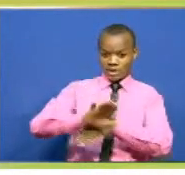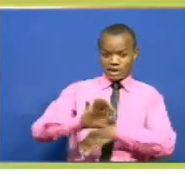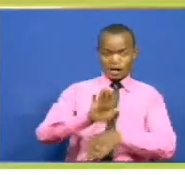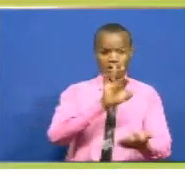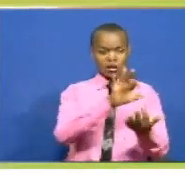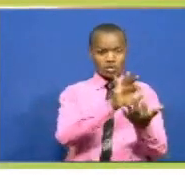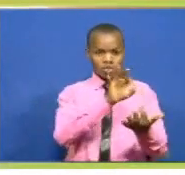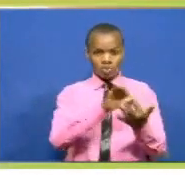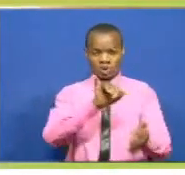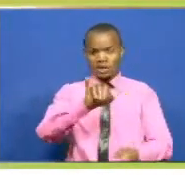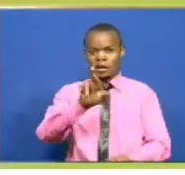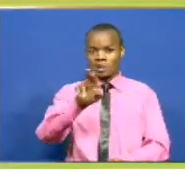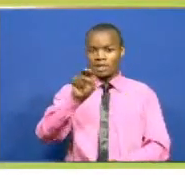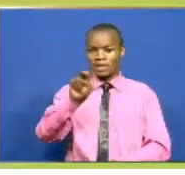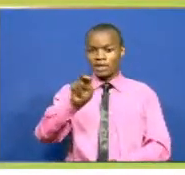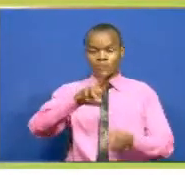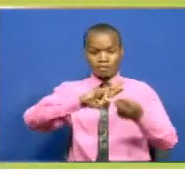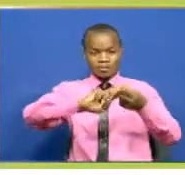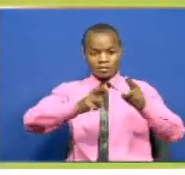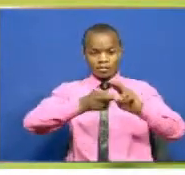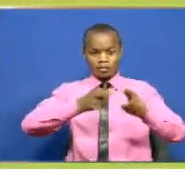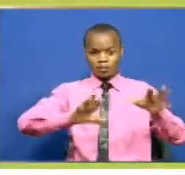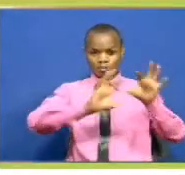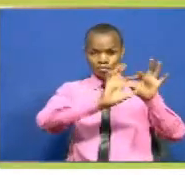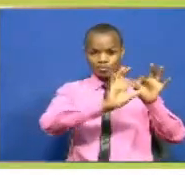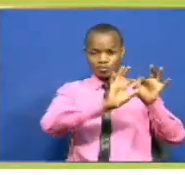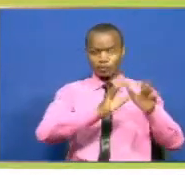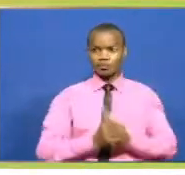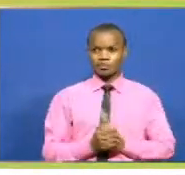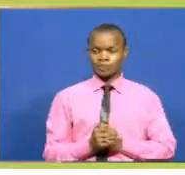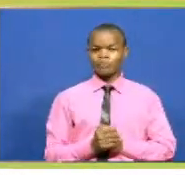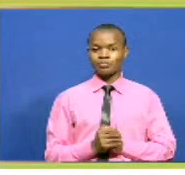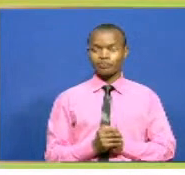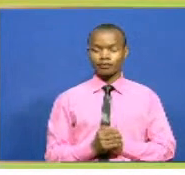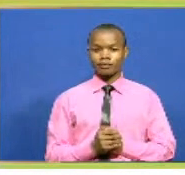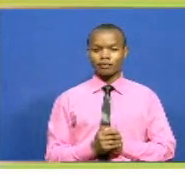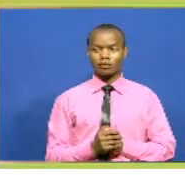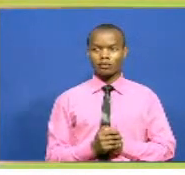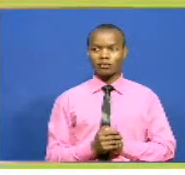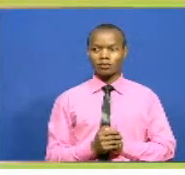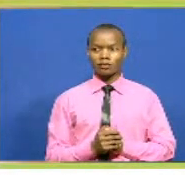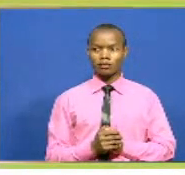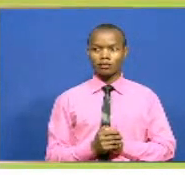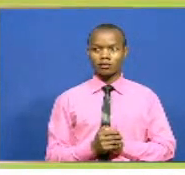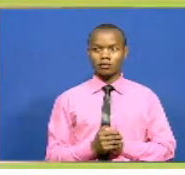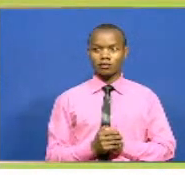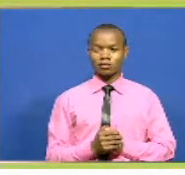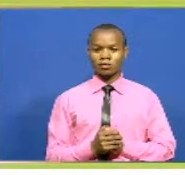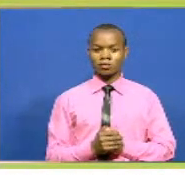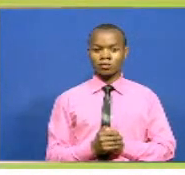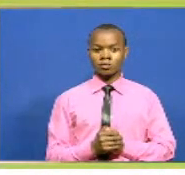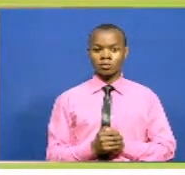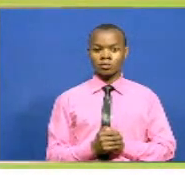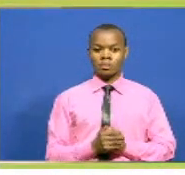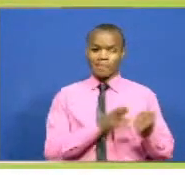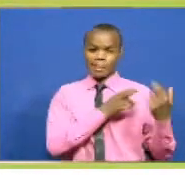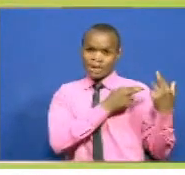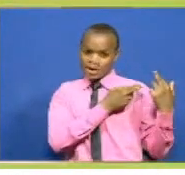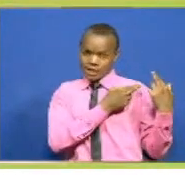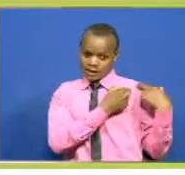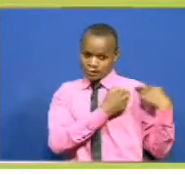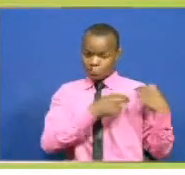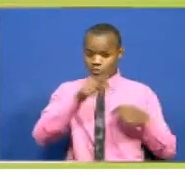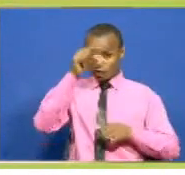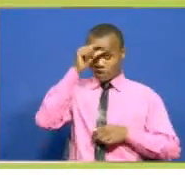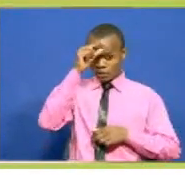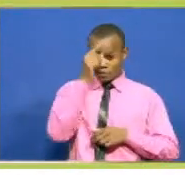Iran's bilateral cooperation. Undoubtedly, the role of government in each country is to pave